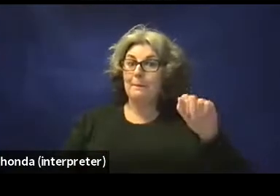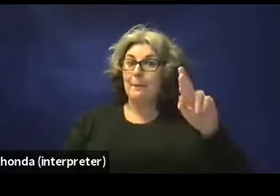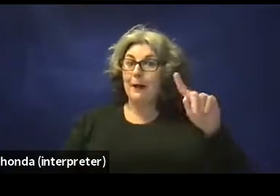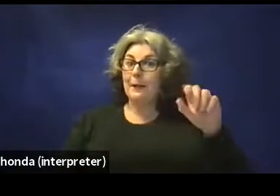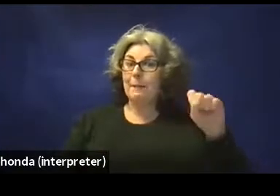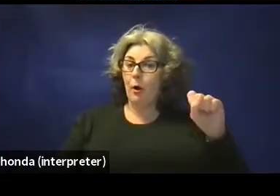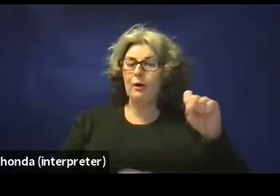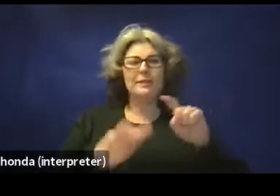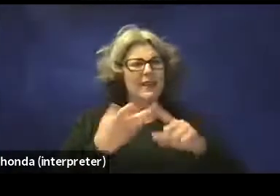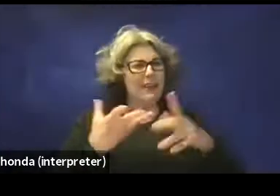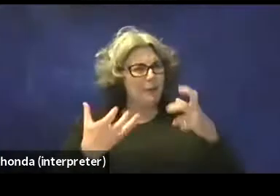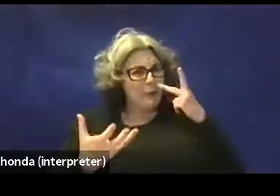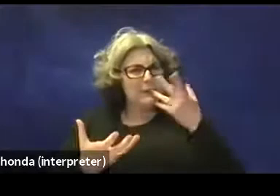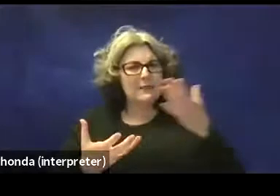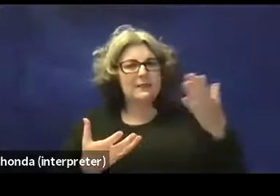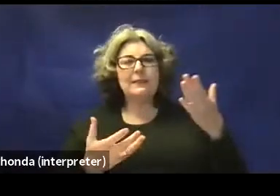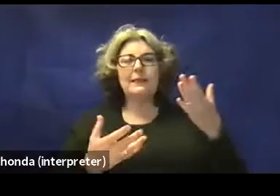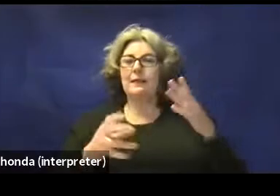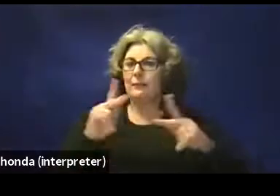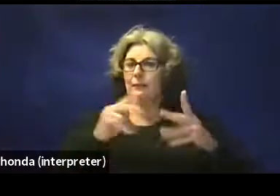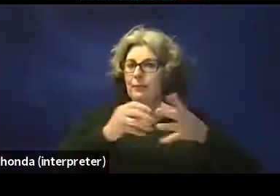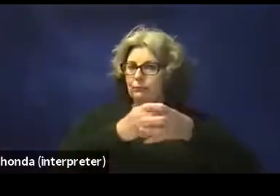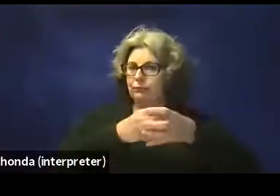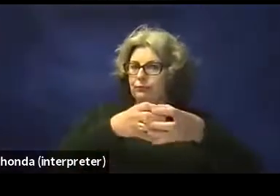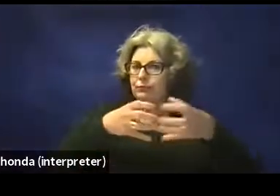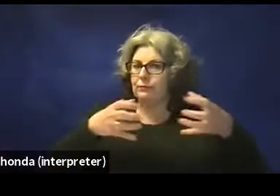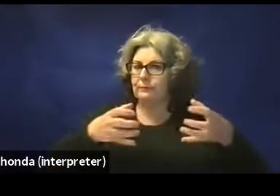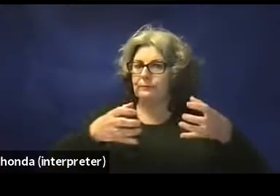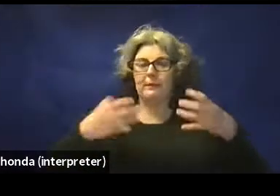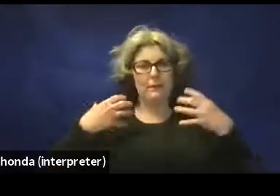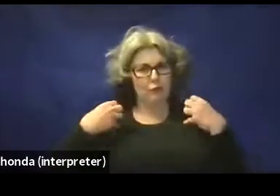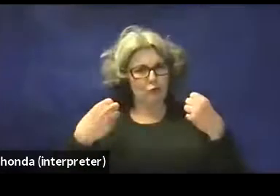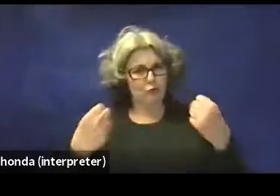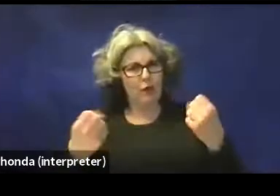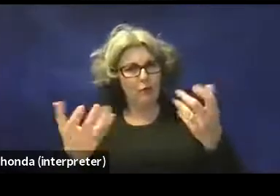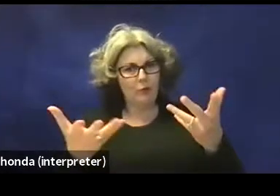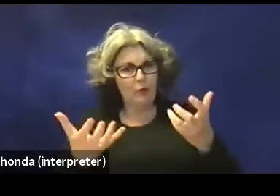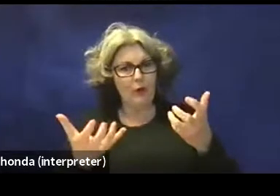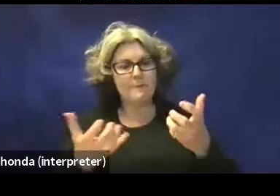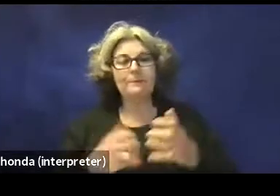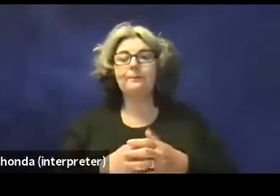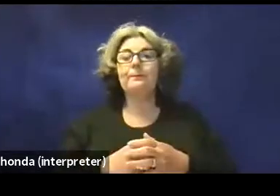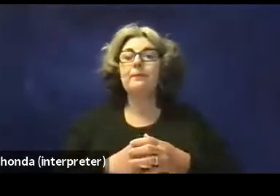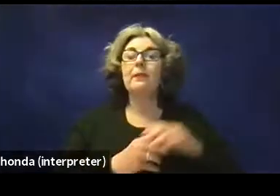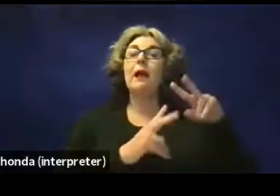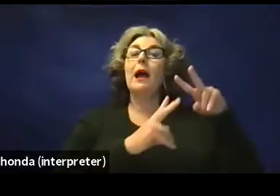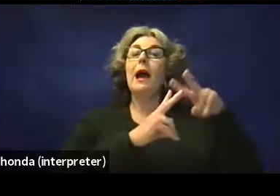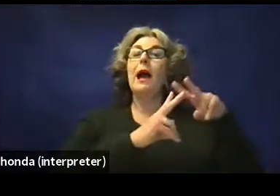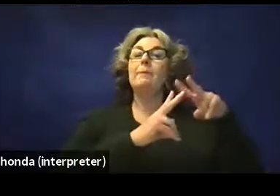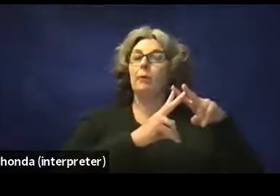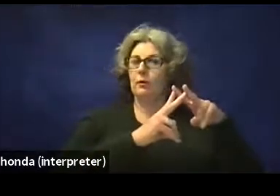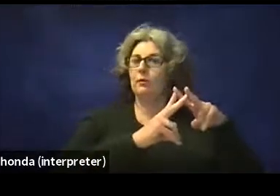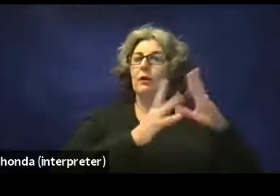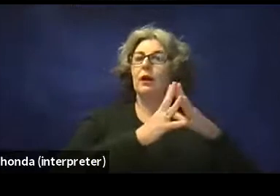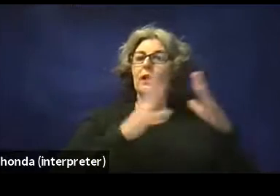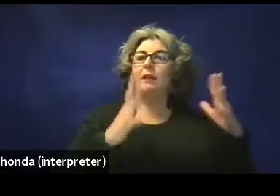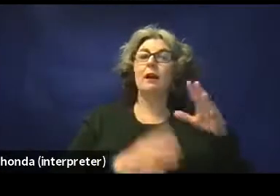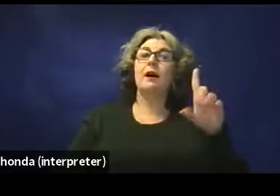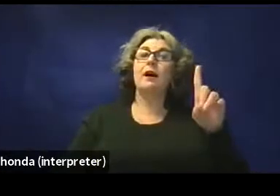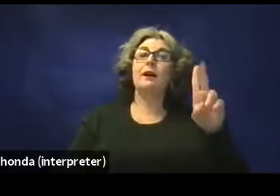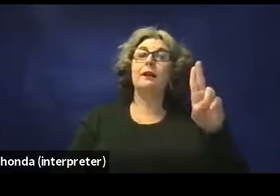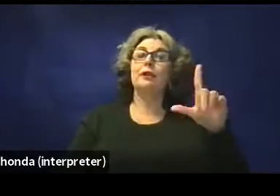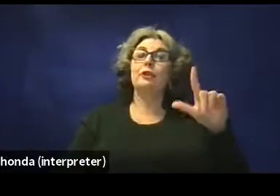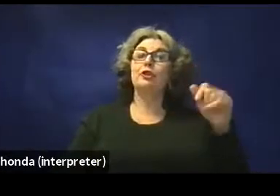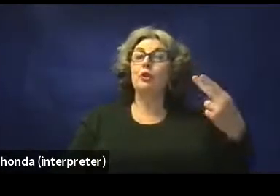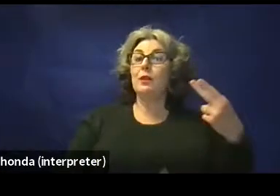then we want to see their population grow and be strong. And so I partner with a lot of doula